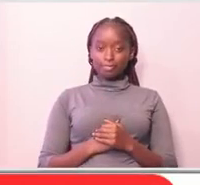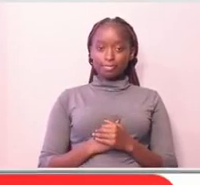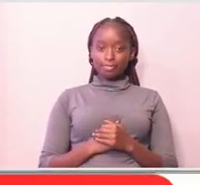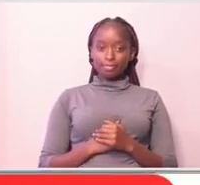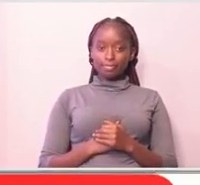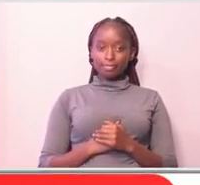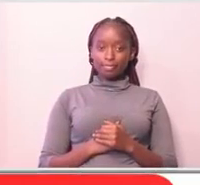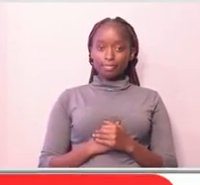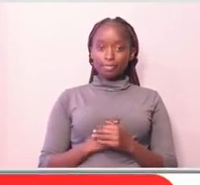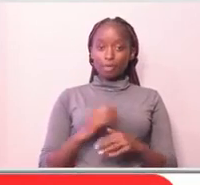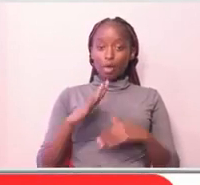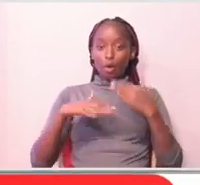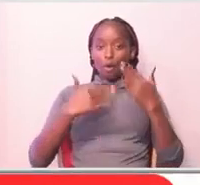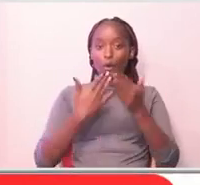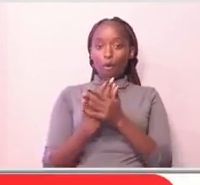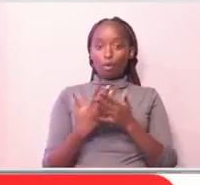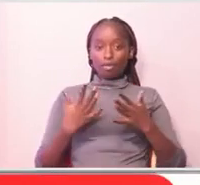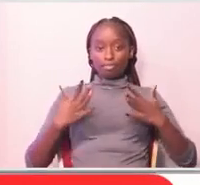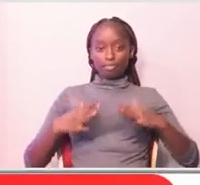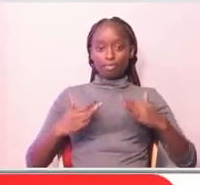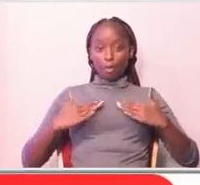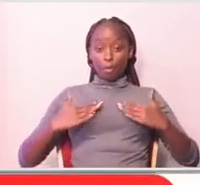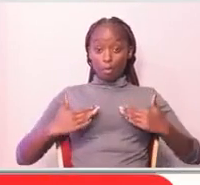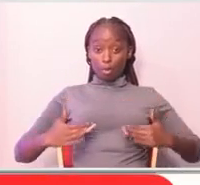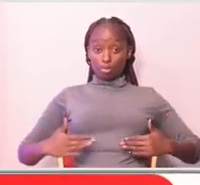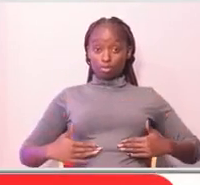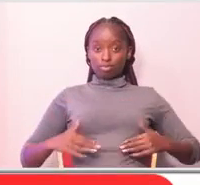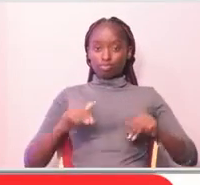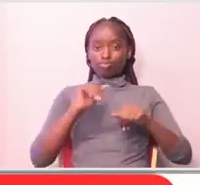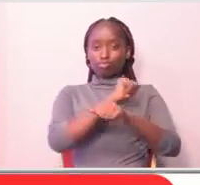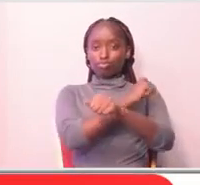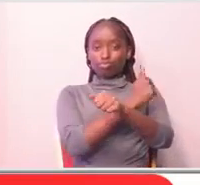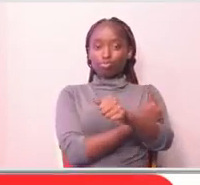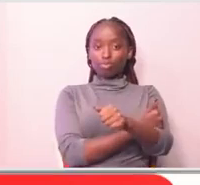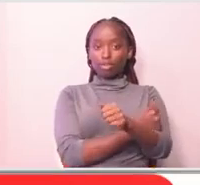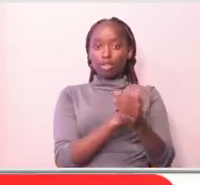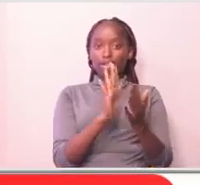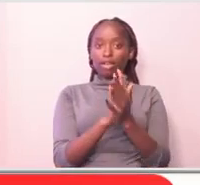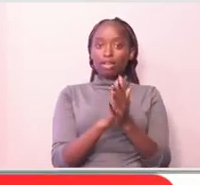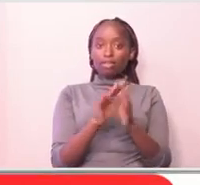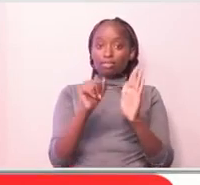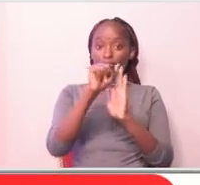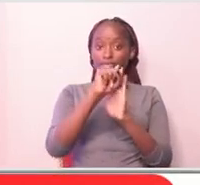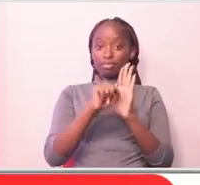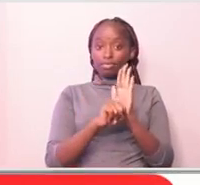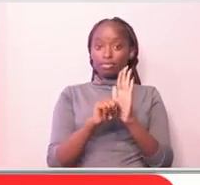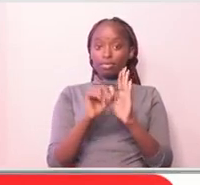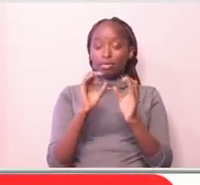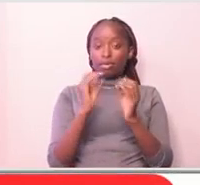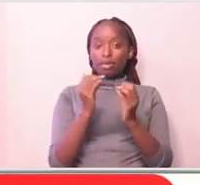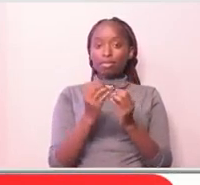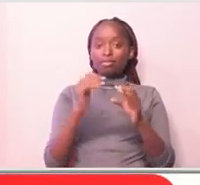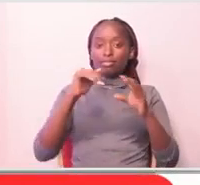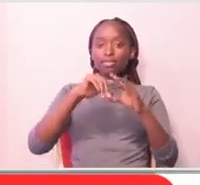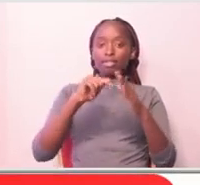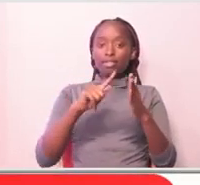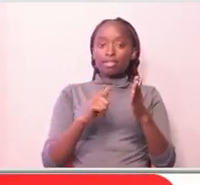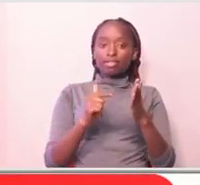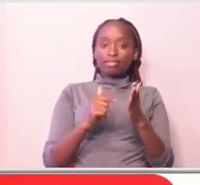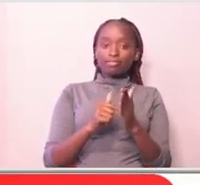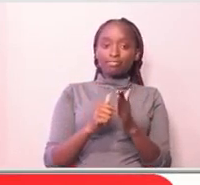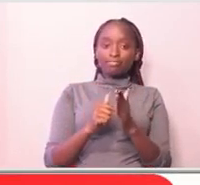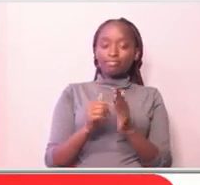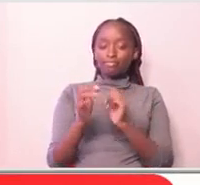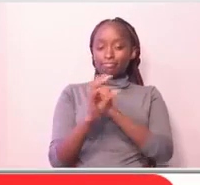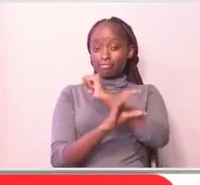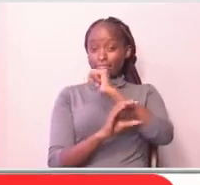That all persons, bodies, authorities, and state organs within the Republic of Kenya